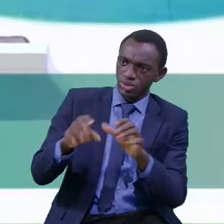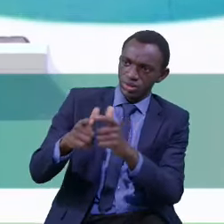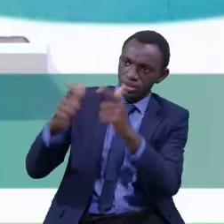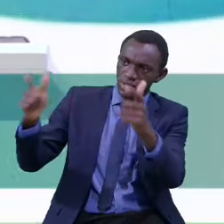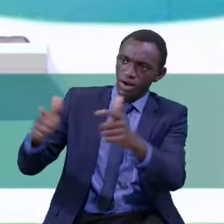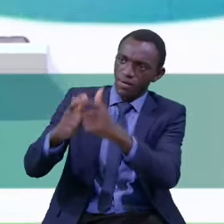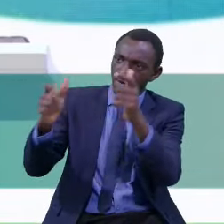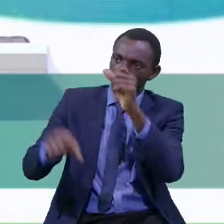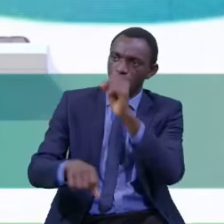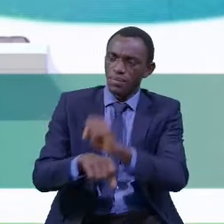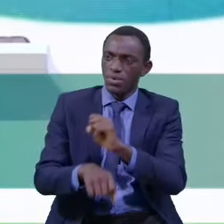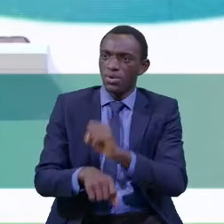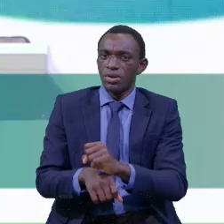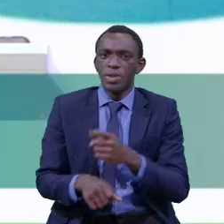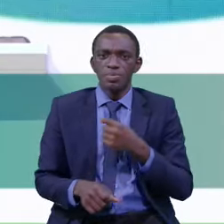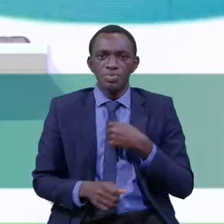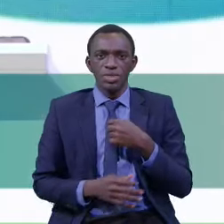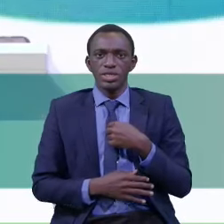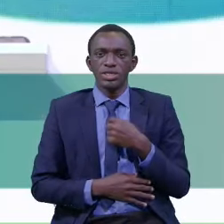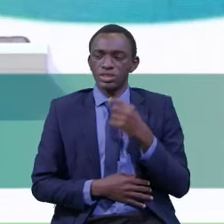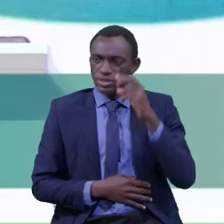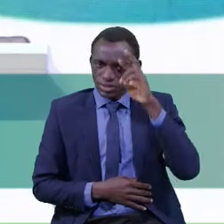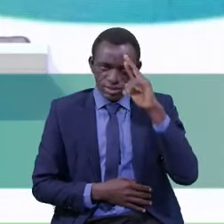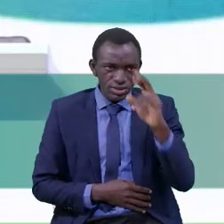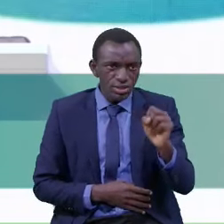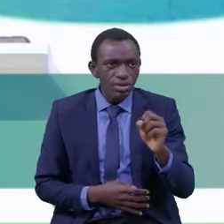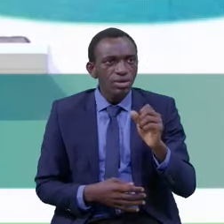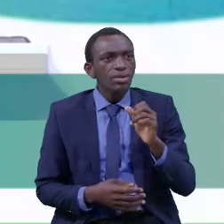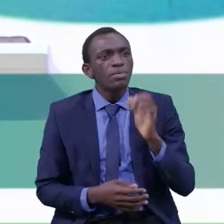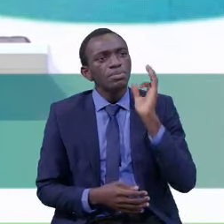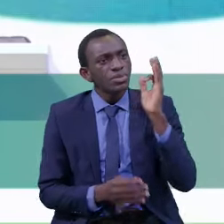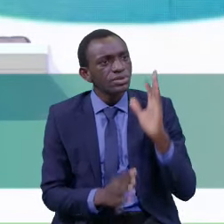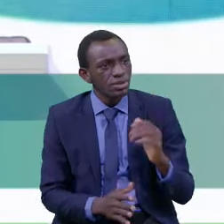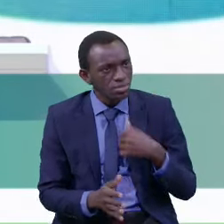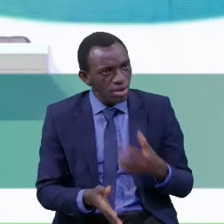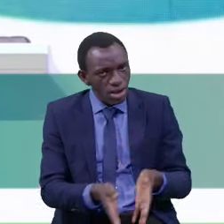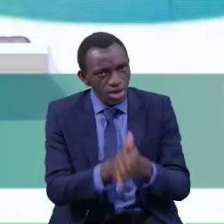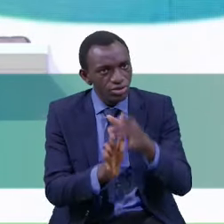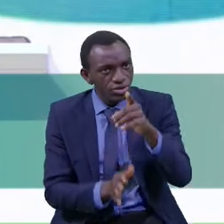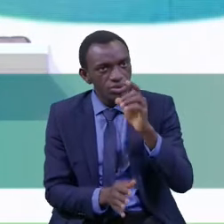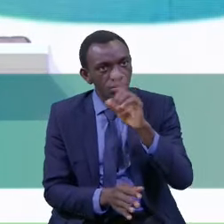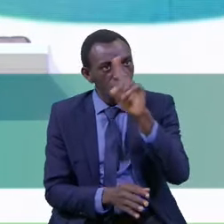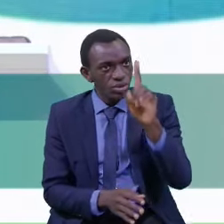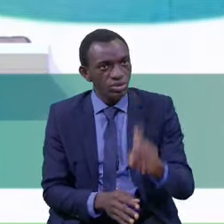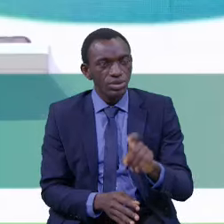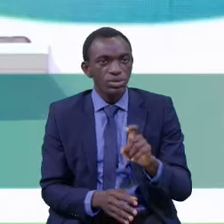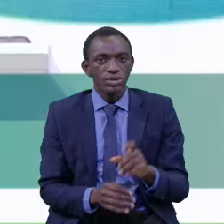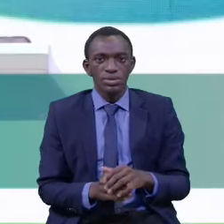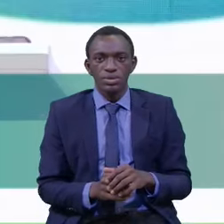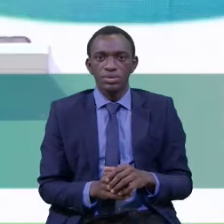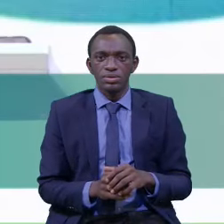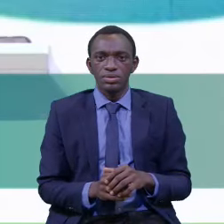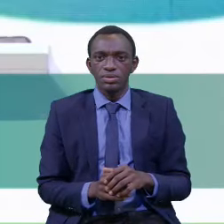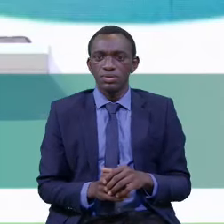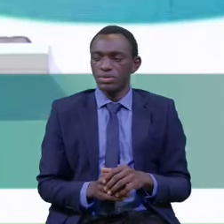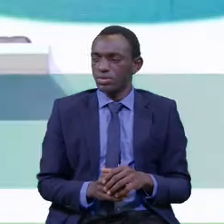say, sir, can I ask you a question? Yes, please go ahead. Who are you working? I'm